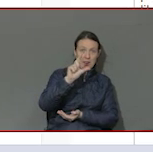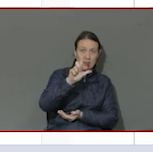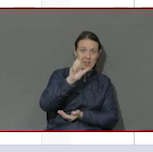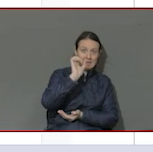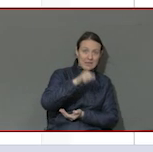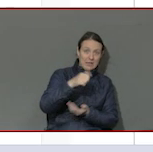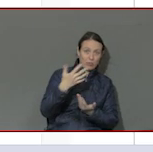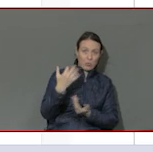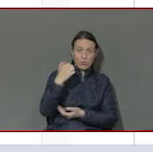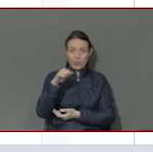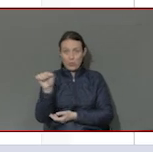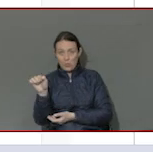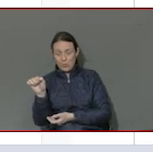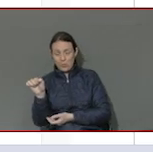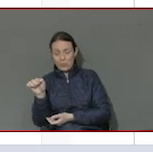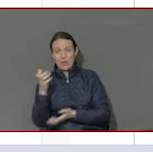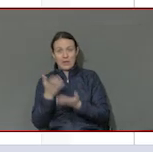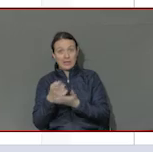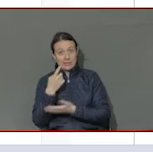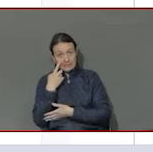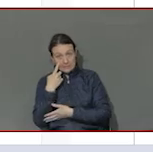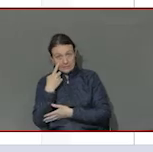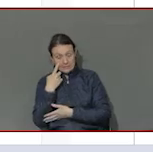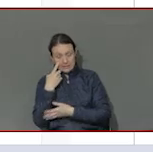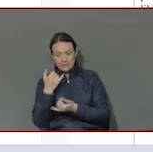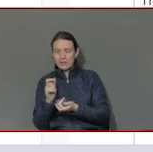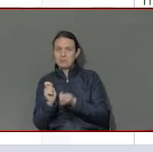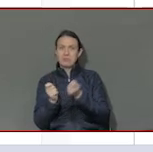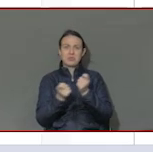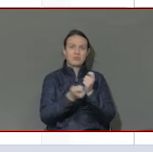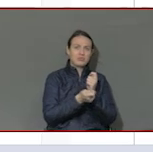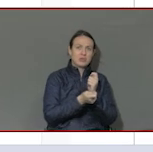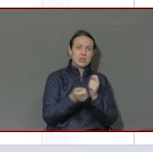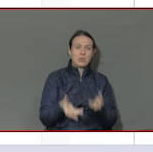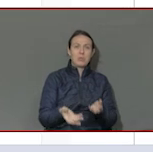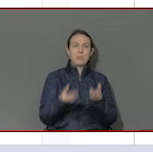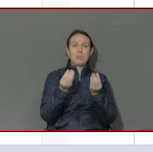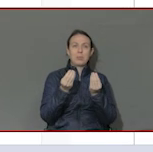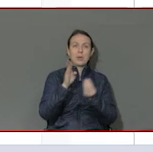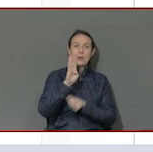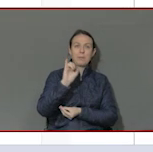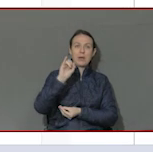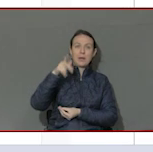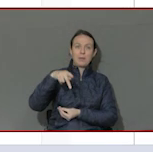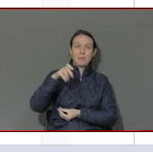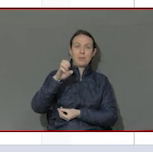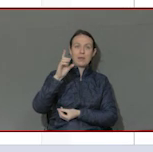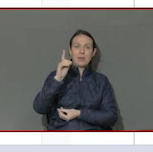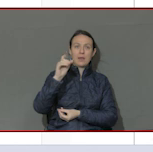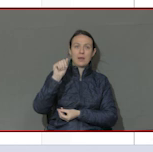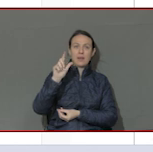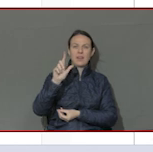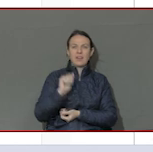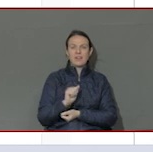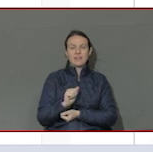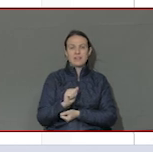those characteristics or what are those changes that led to bipedalism? We noticed that the foramen magnum was in